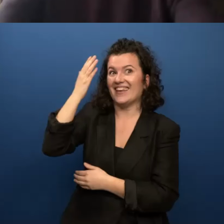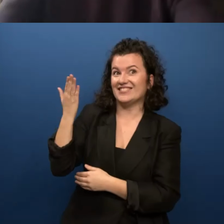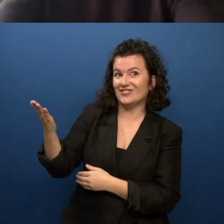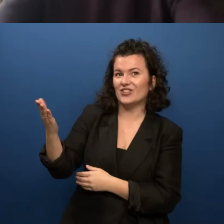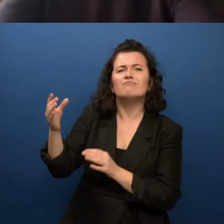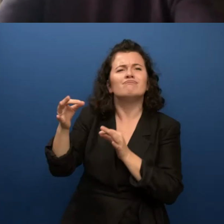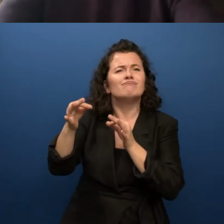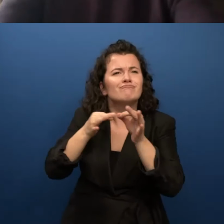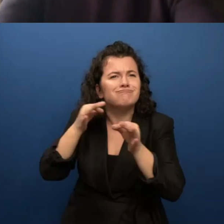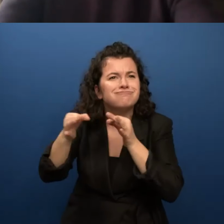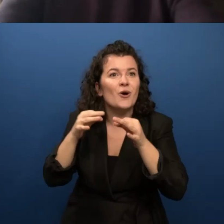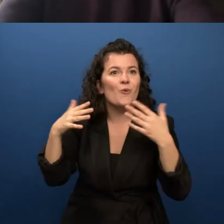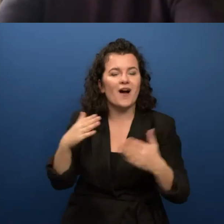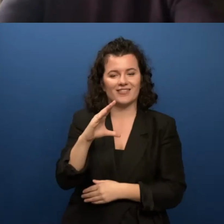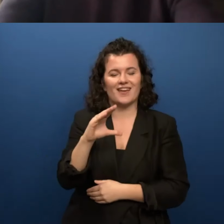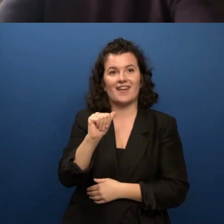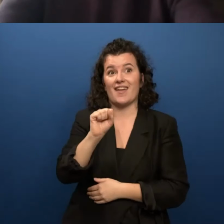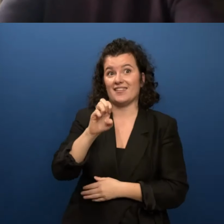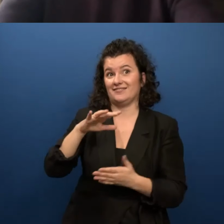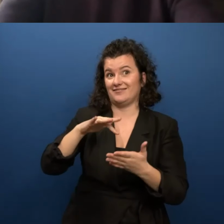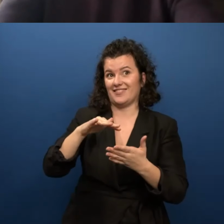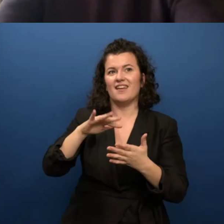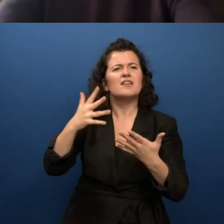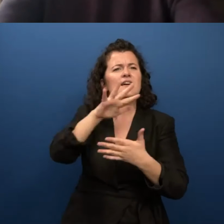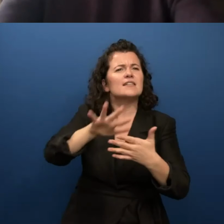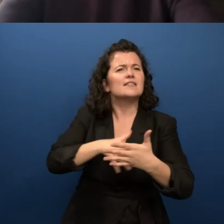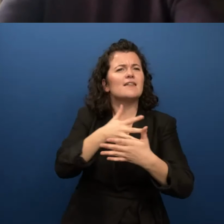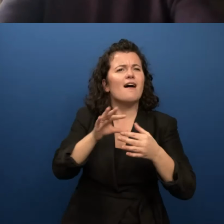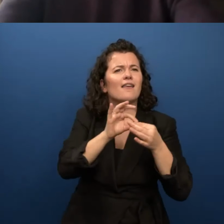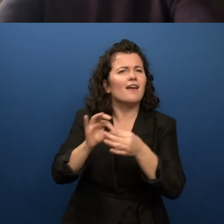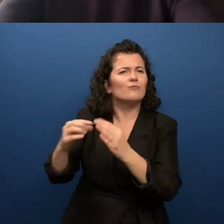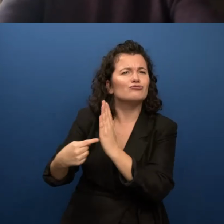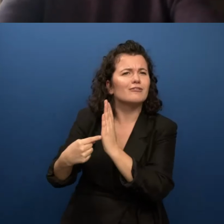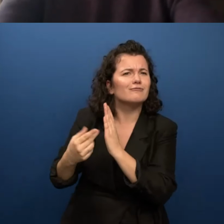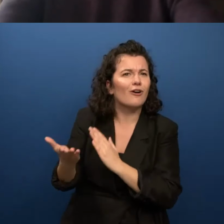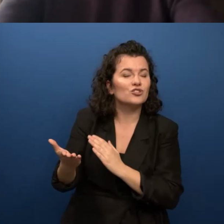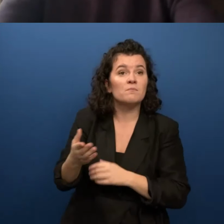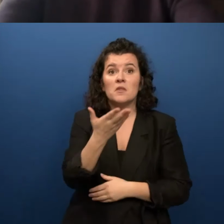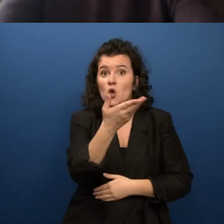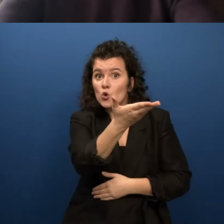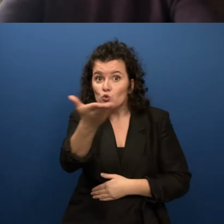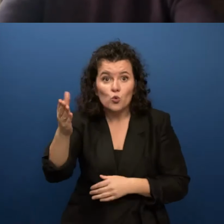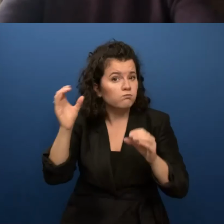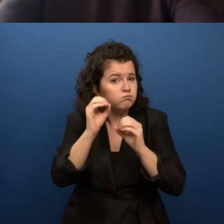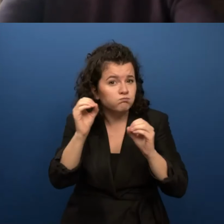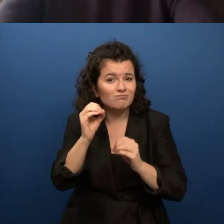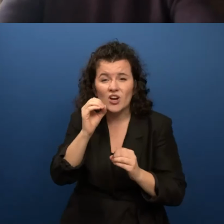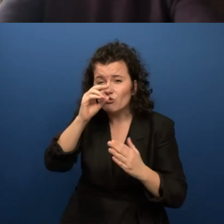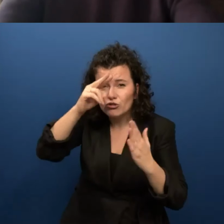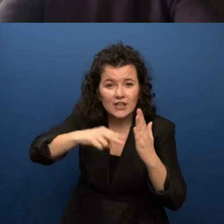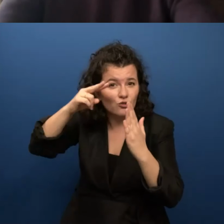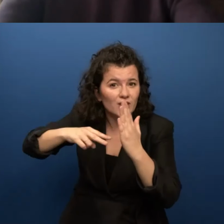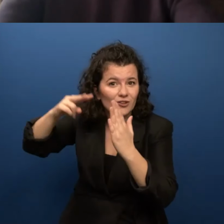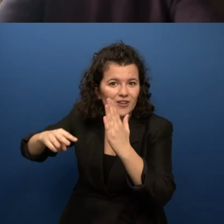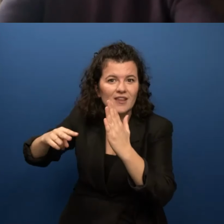and the rights of sign language users. If you haven't read the case study already, I think my colleague will be